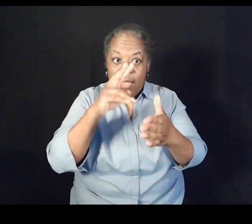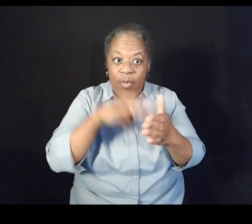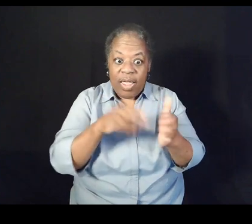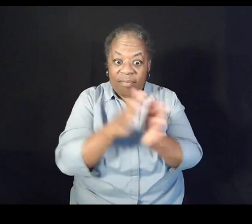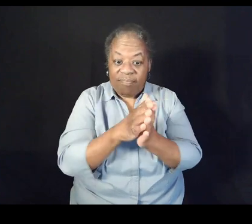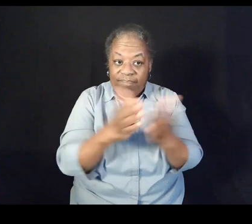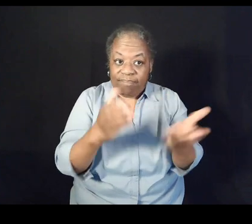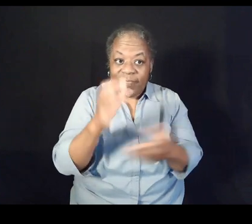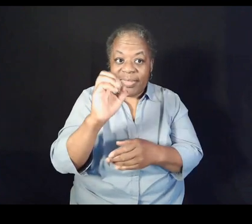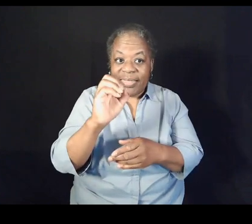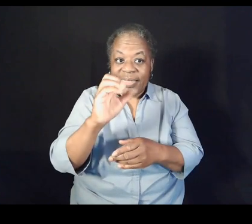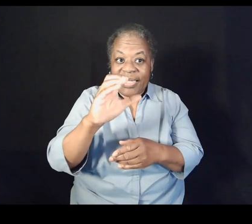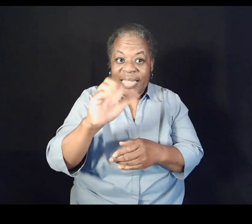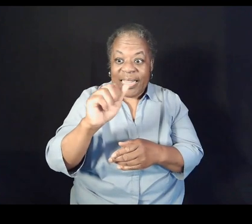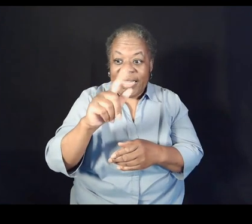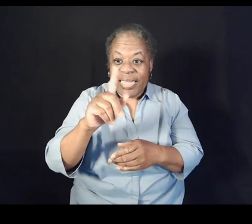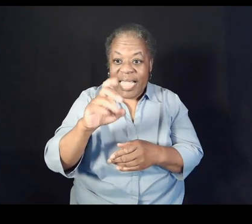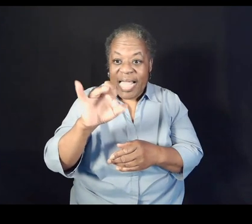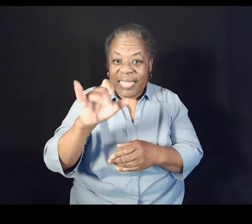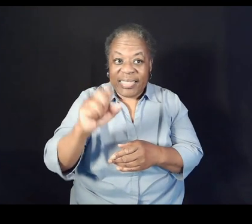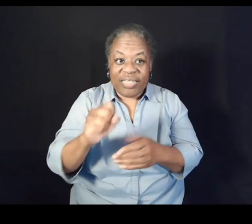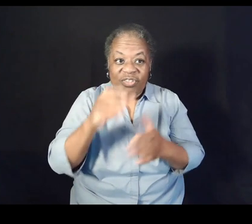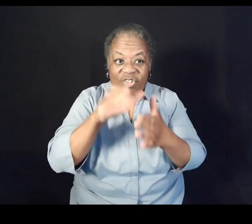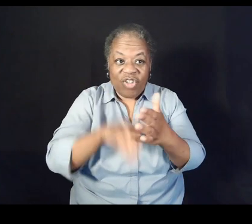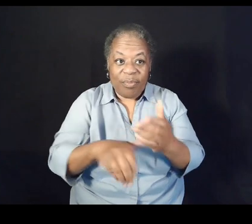Ecclesiastes, chapter 3.